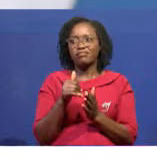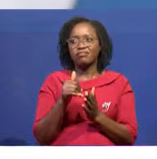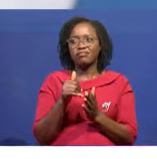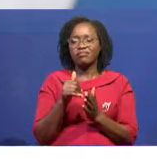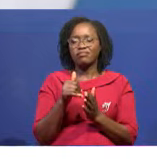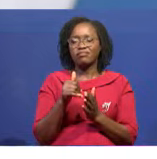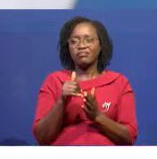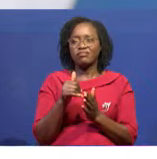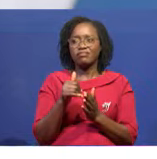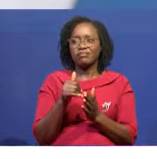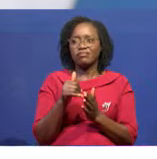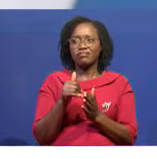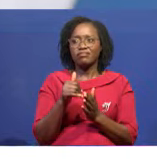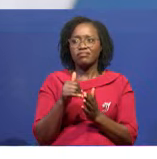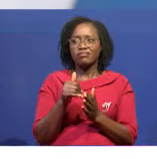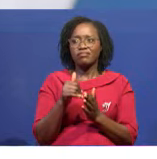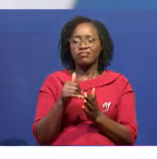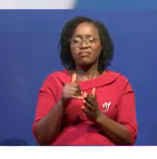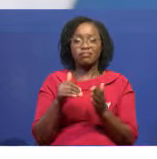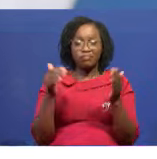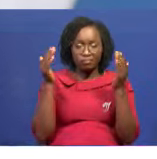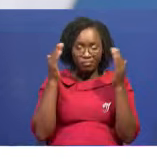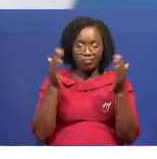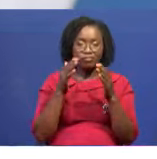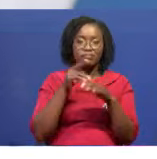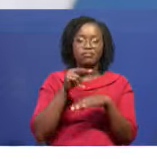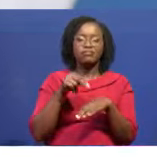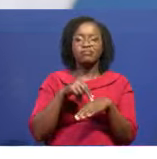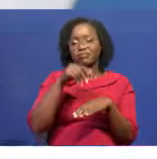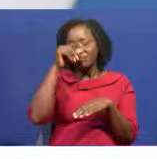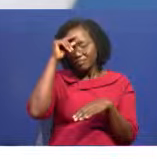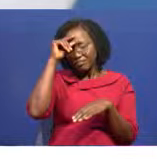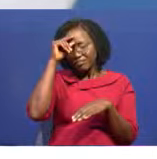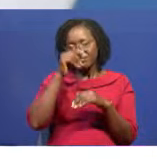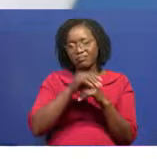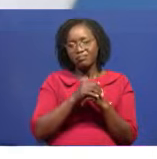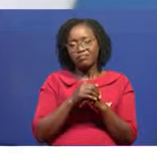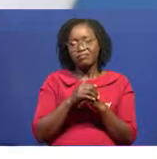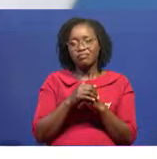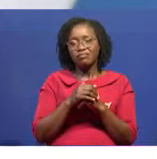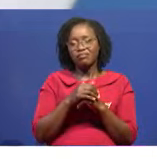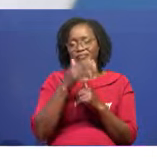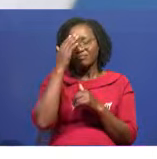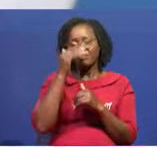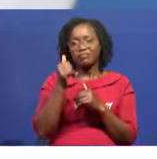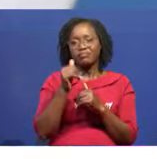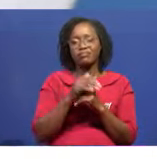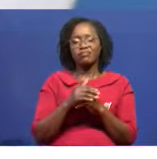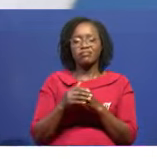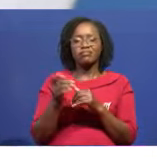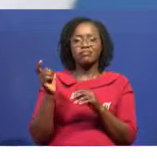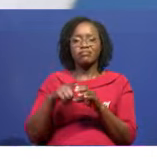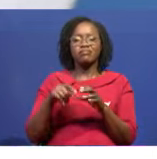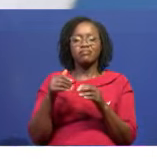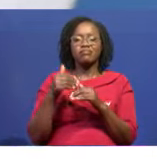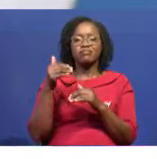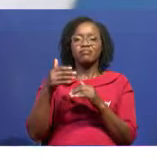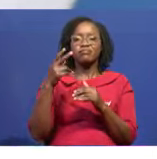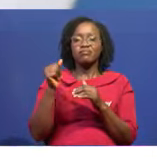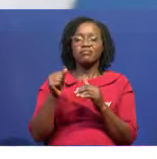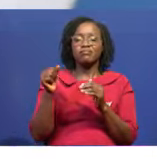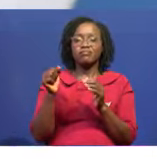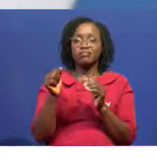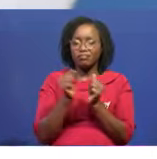how would I pull it, as alert as the national government, I think, based on the fact that they came in after the 2010